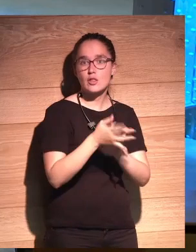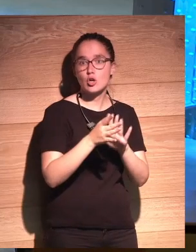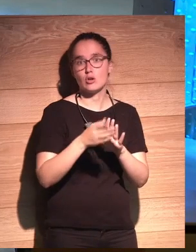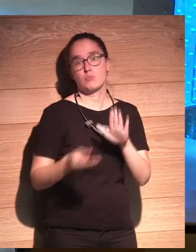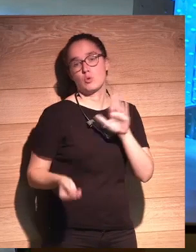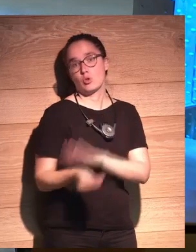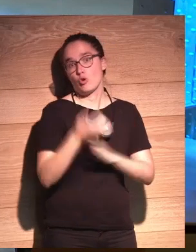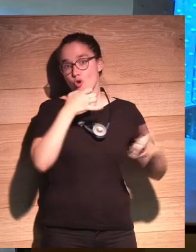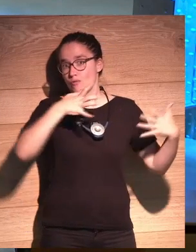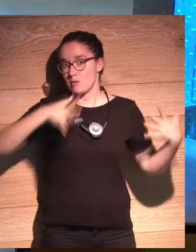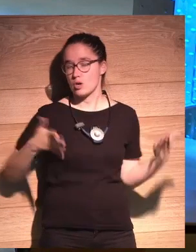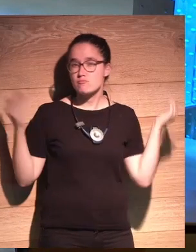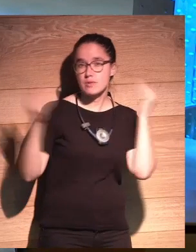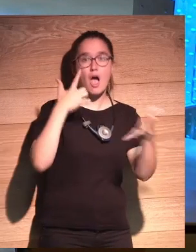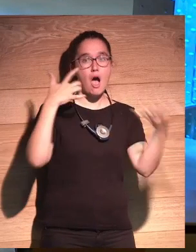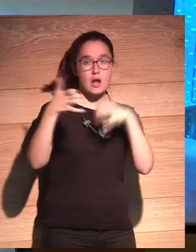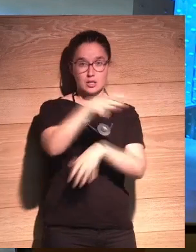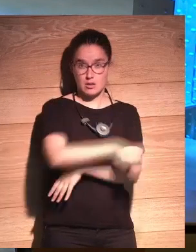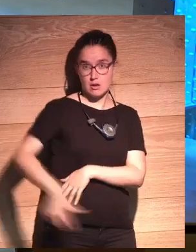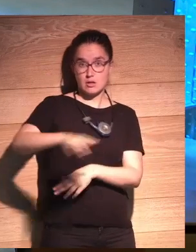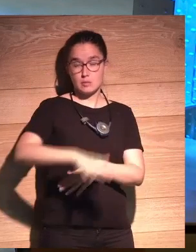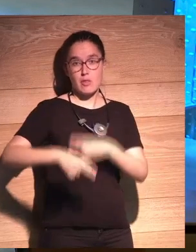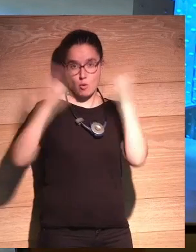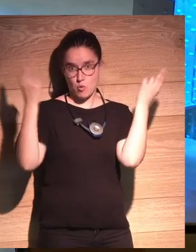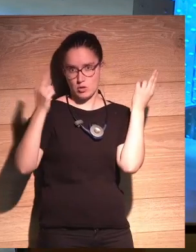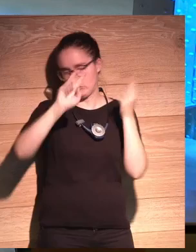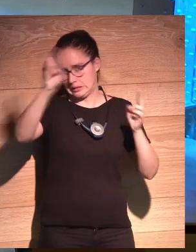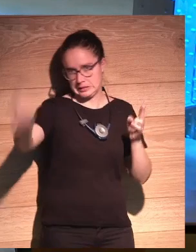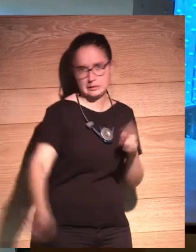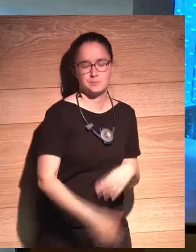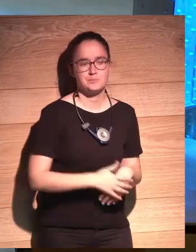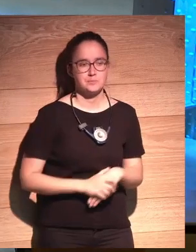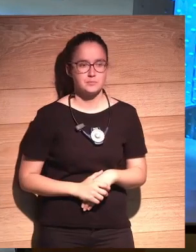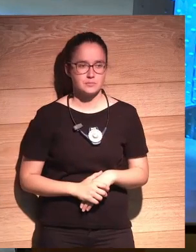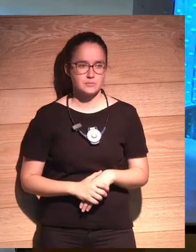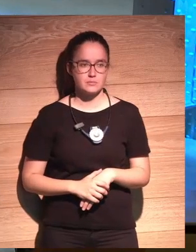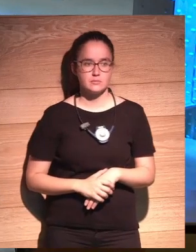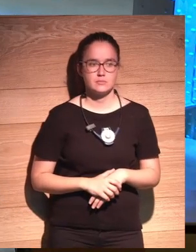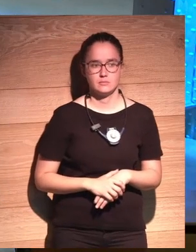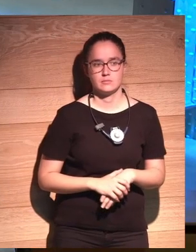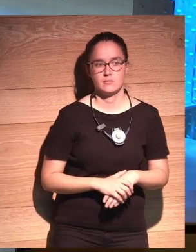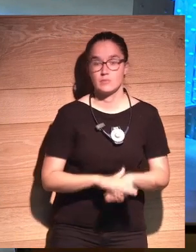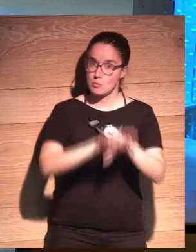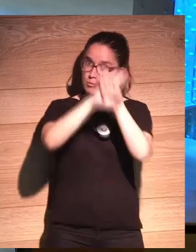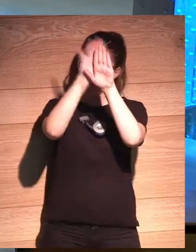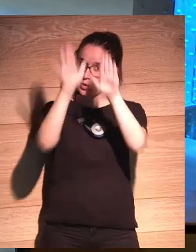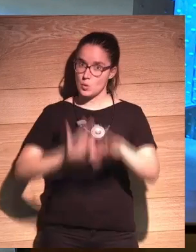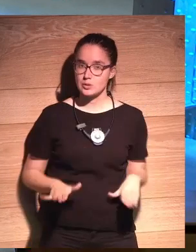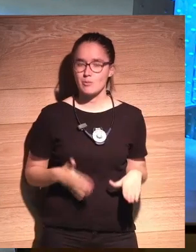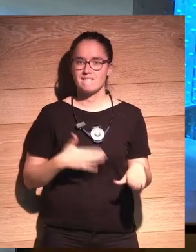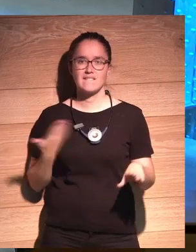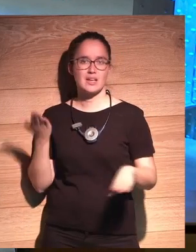management, new cultural infrastructures, projects that have to do with urban landscape, urban